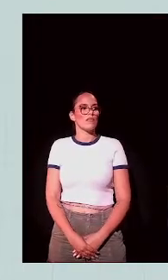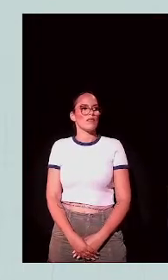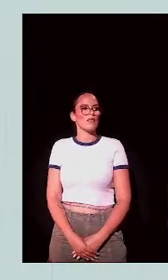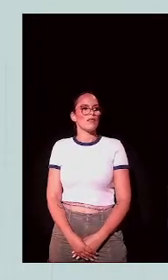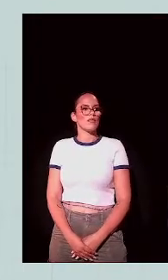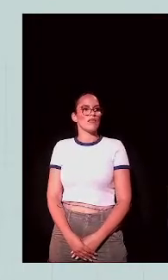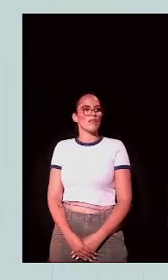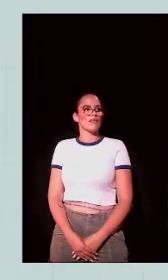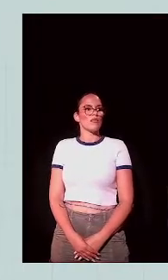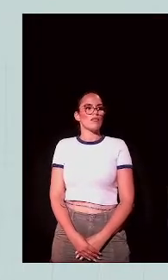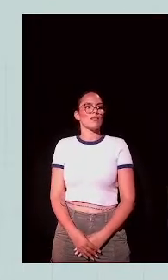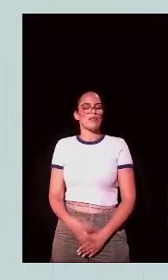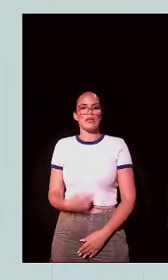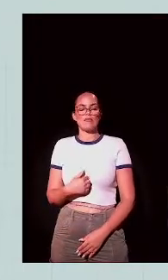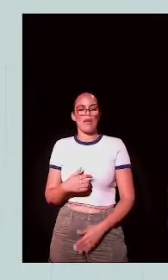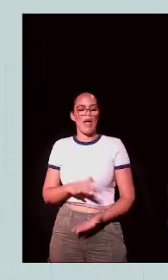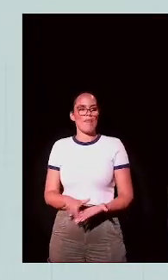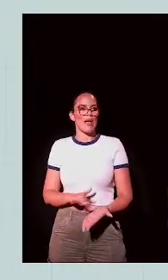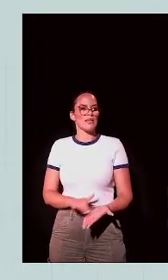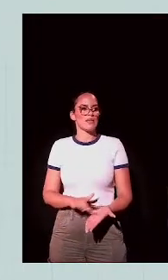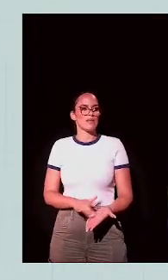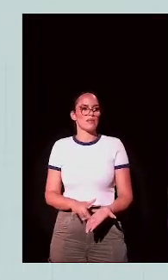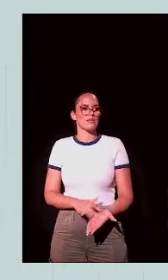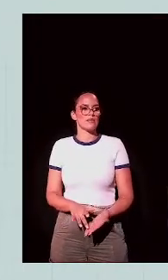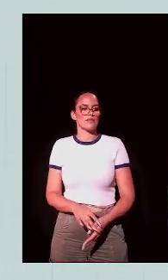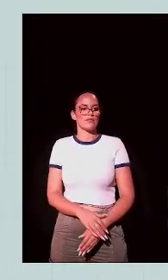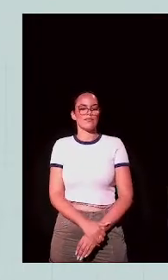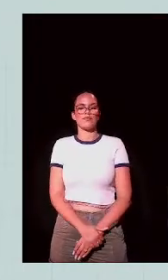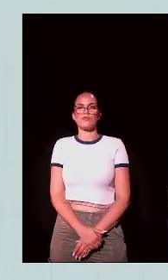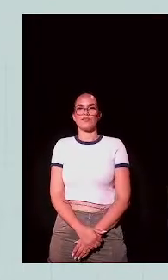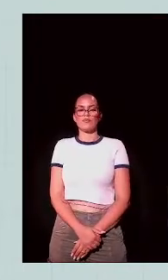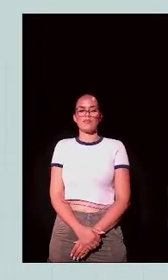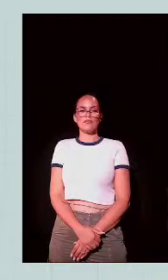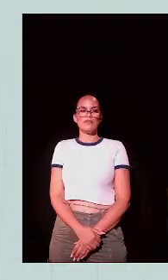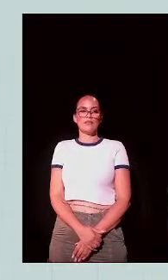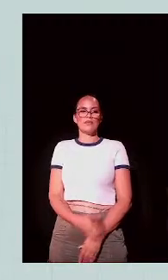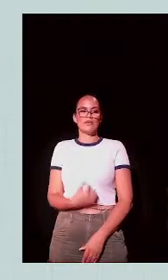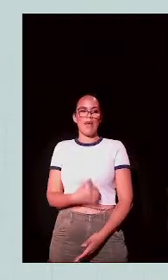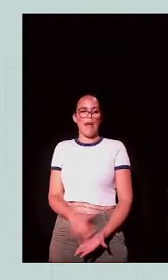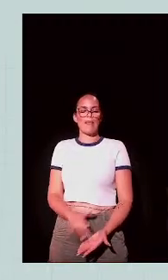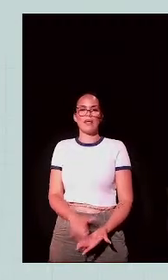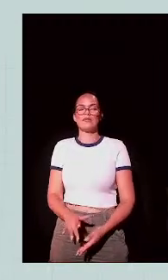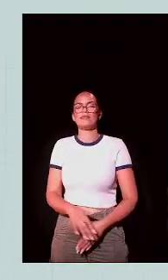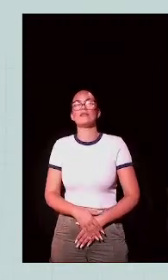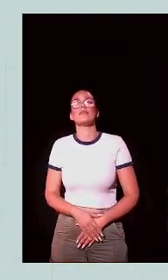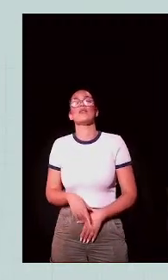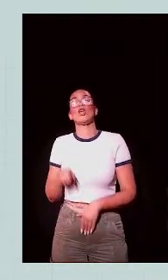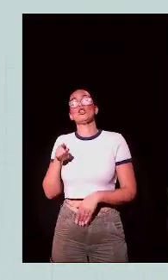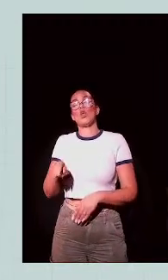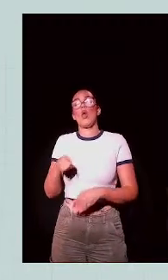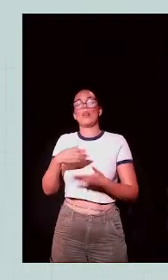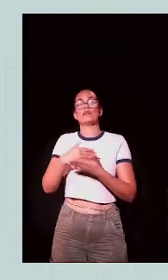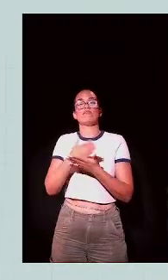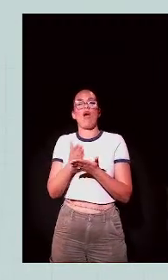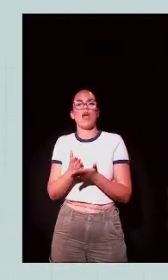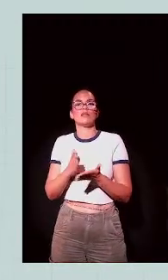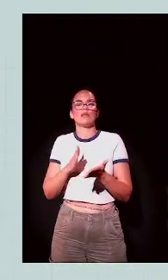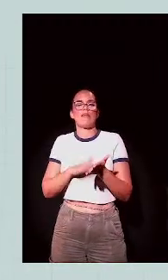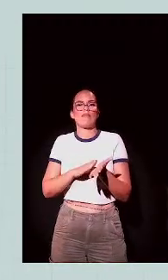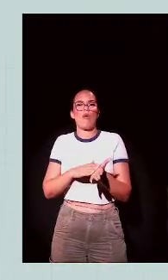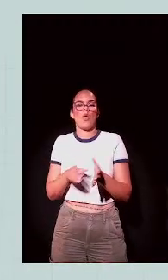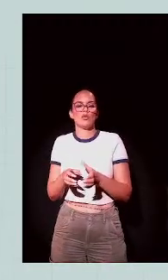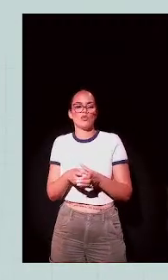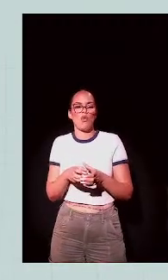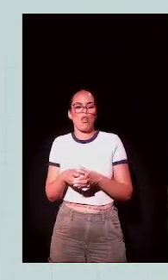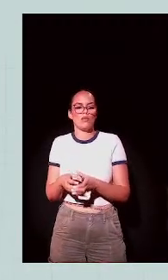the matrix mixers, funnily enough, and so they're like an uncelebrated thing which are